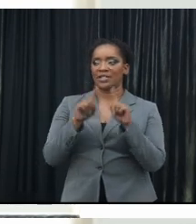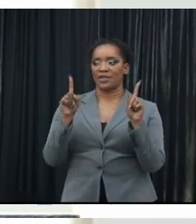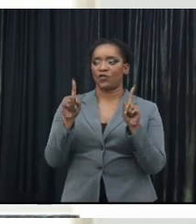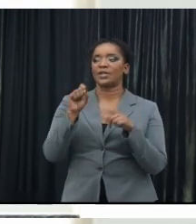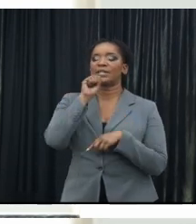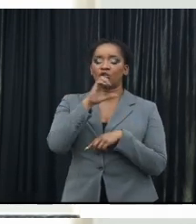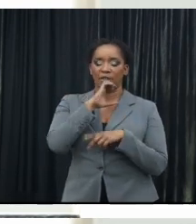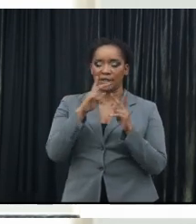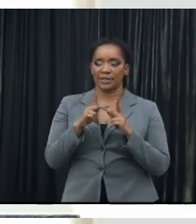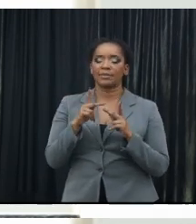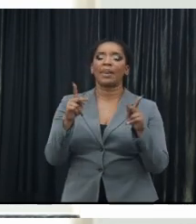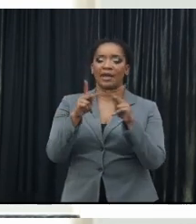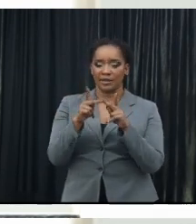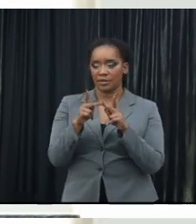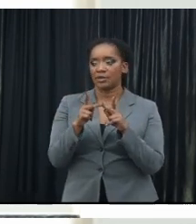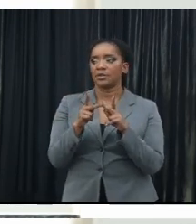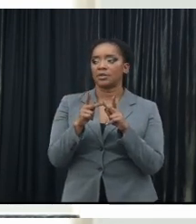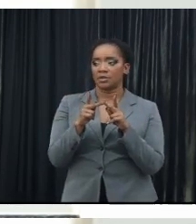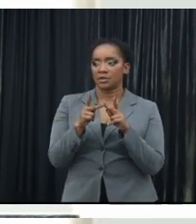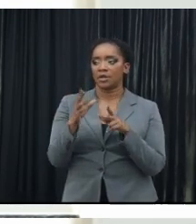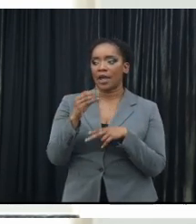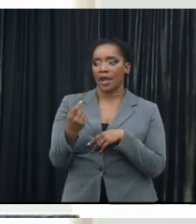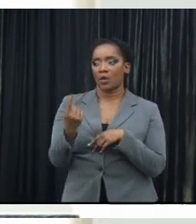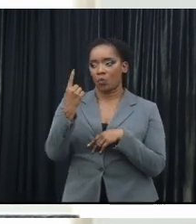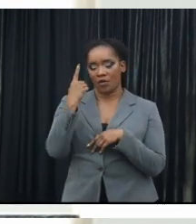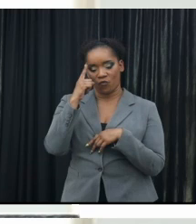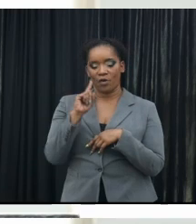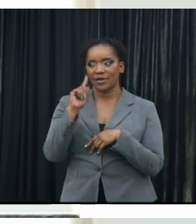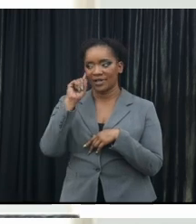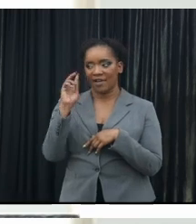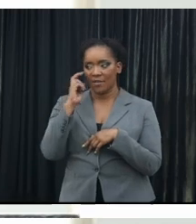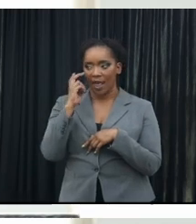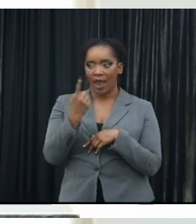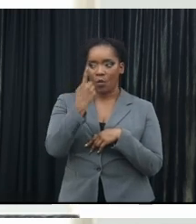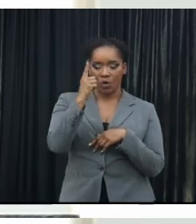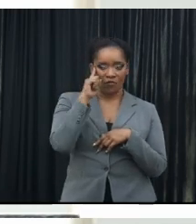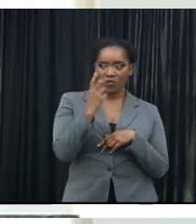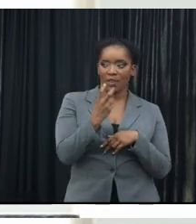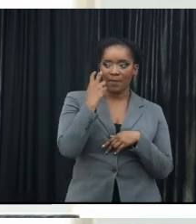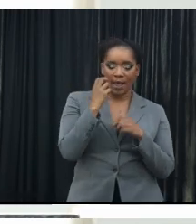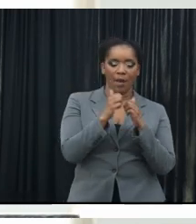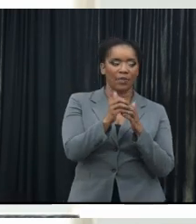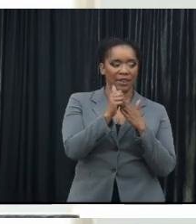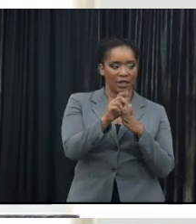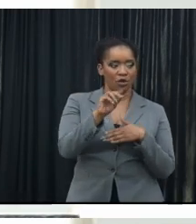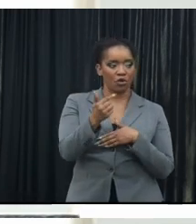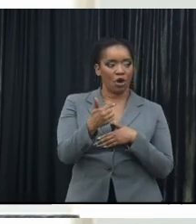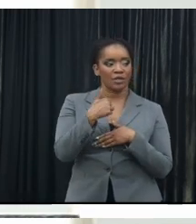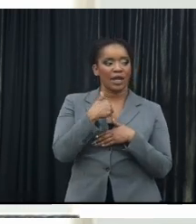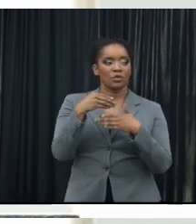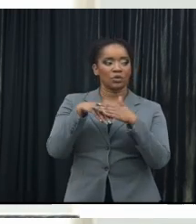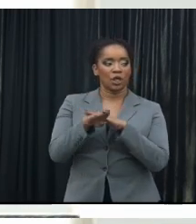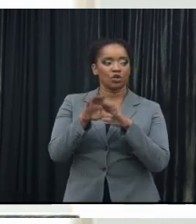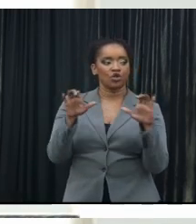and one friend is deafblind with a leader dog and another one blind with a leader dog. And I just went in and did a presentation.